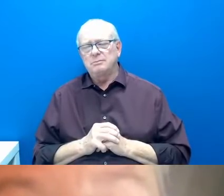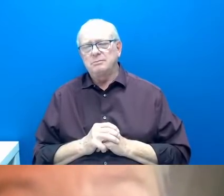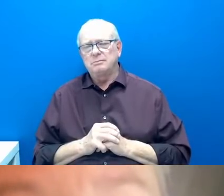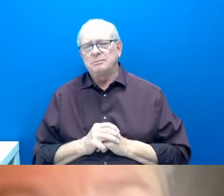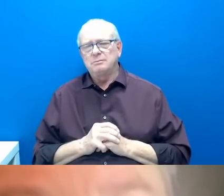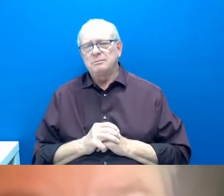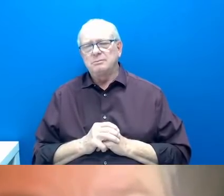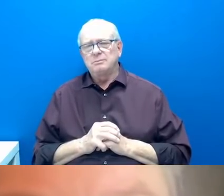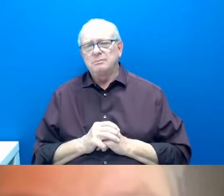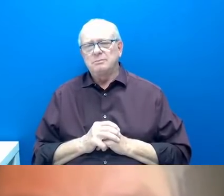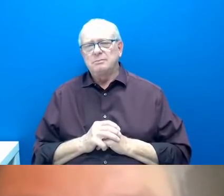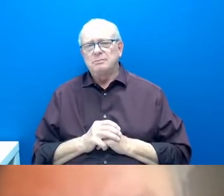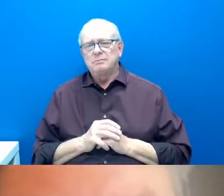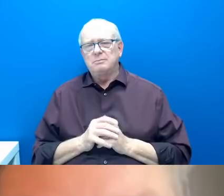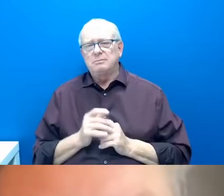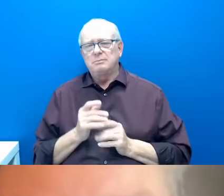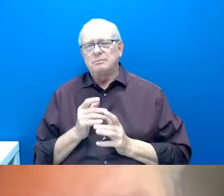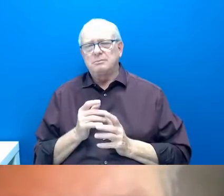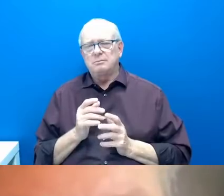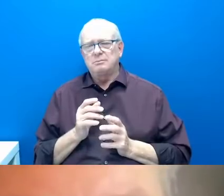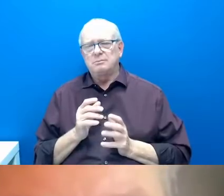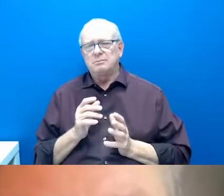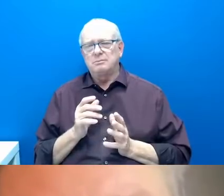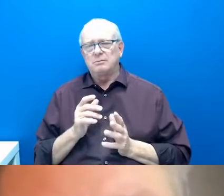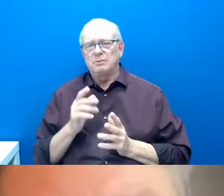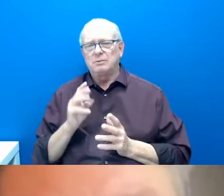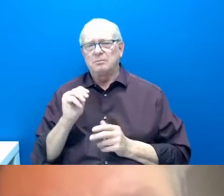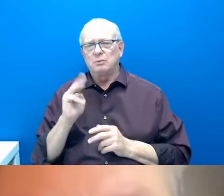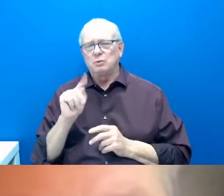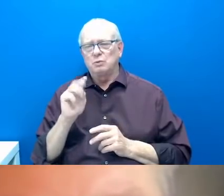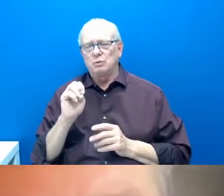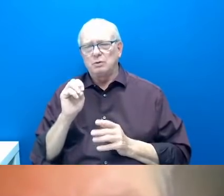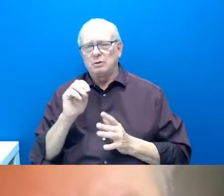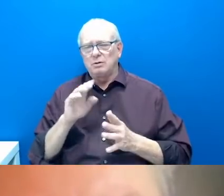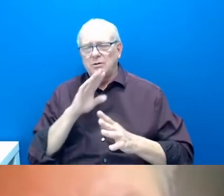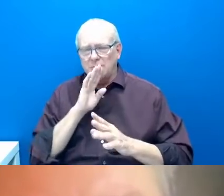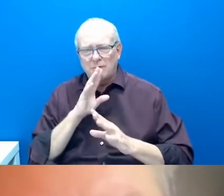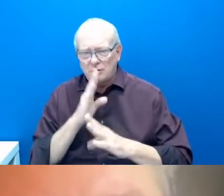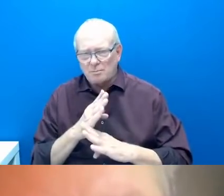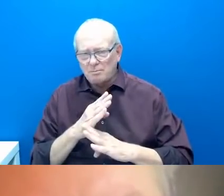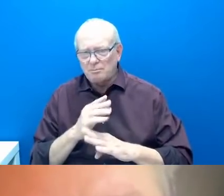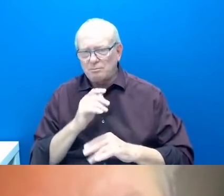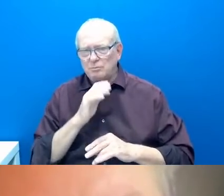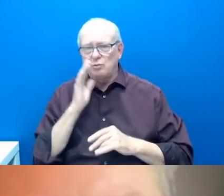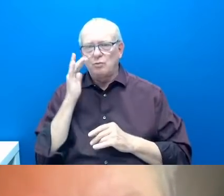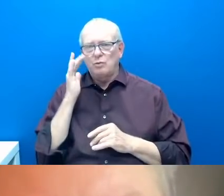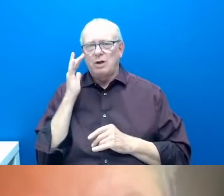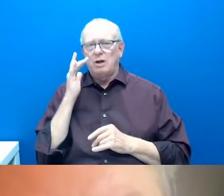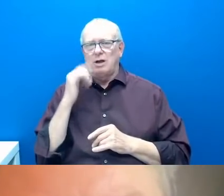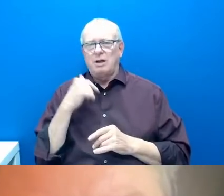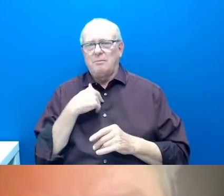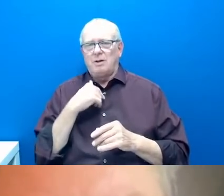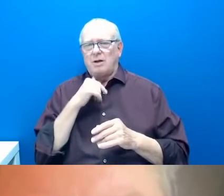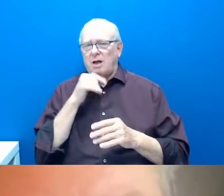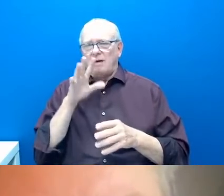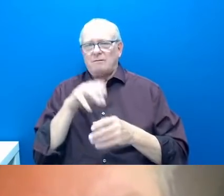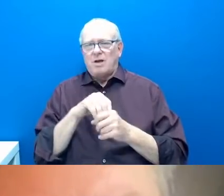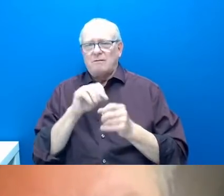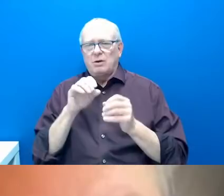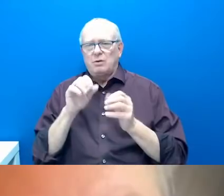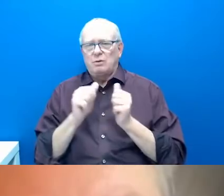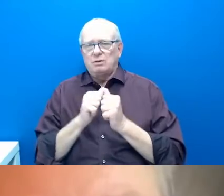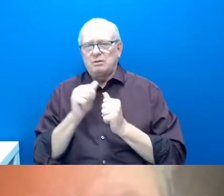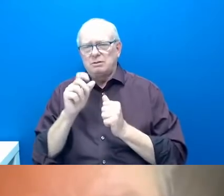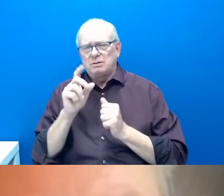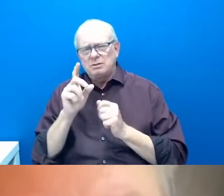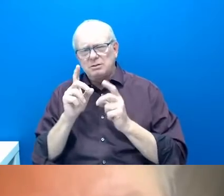Oh, you're on mute. It's because I am projecting that I am not in the digital universe